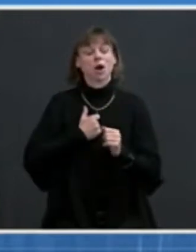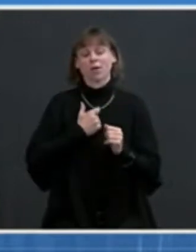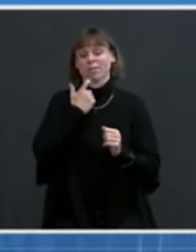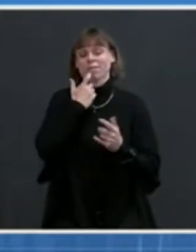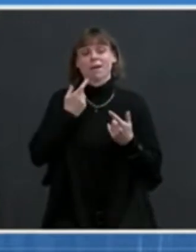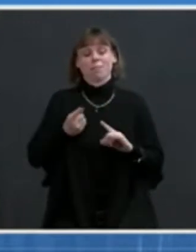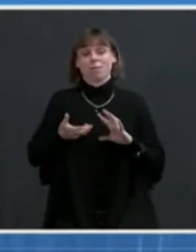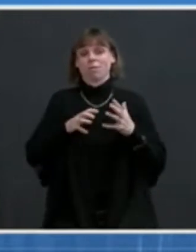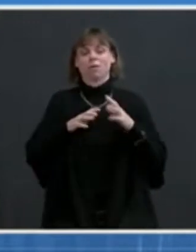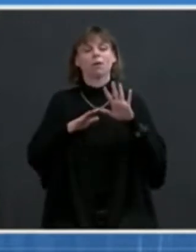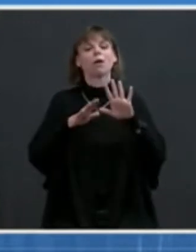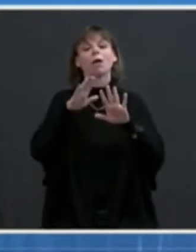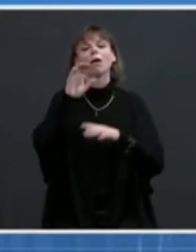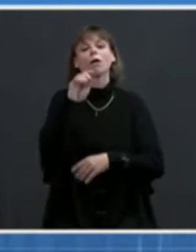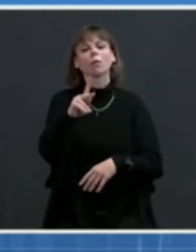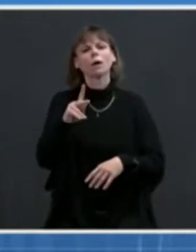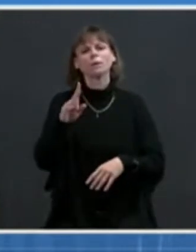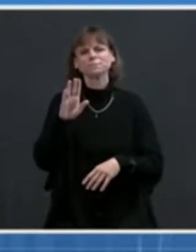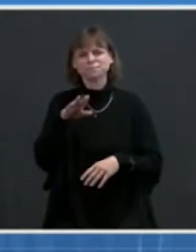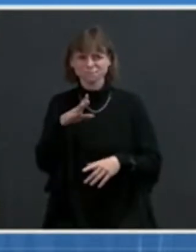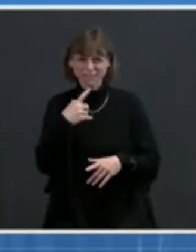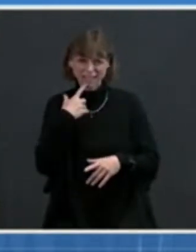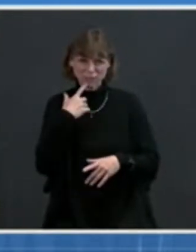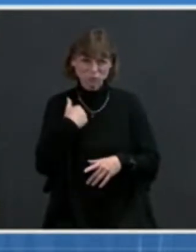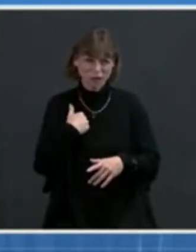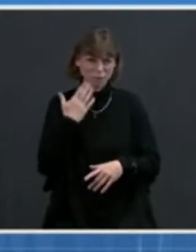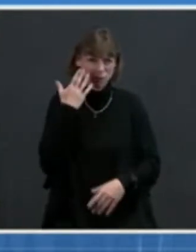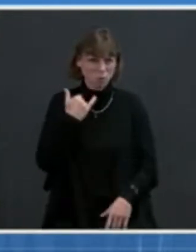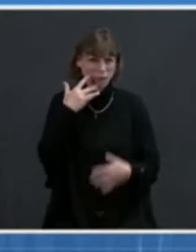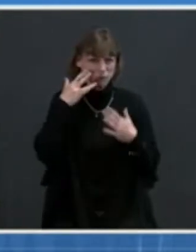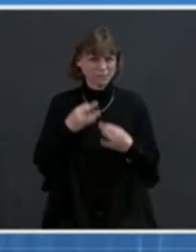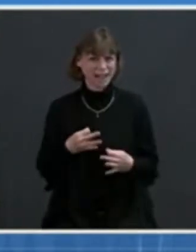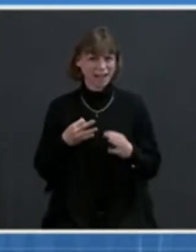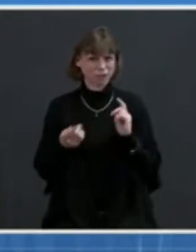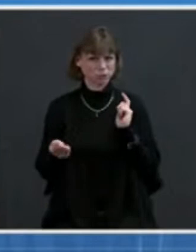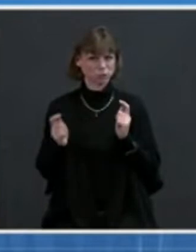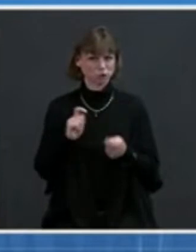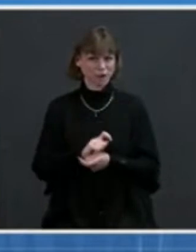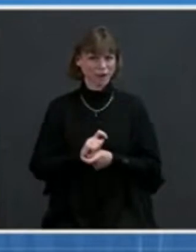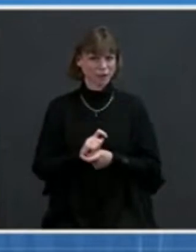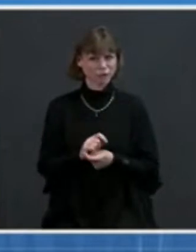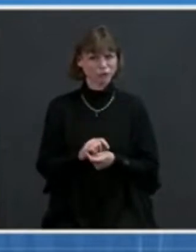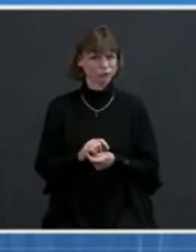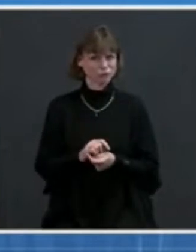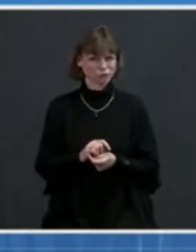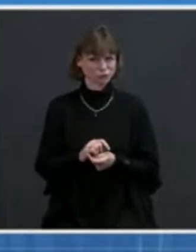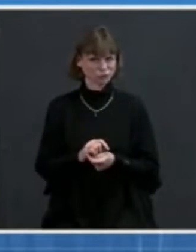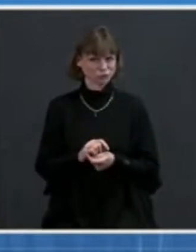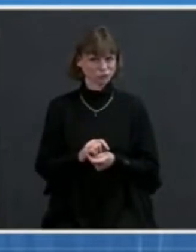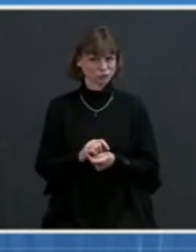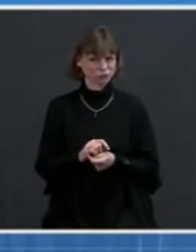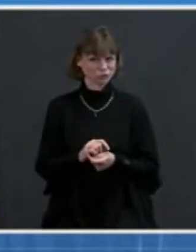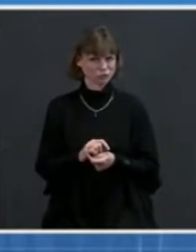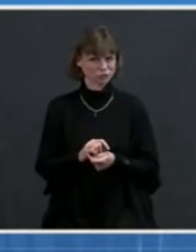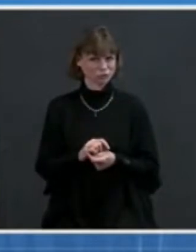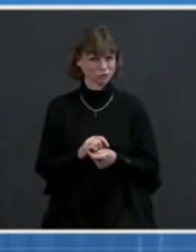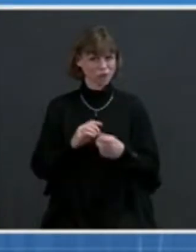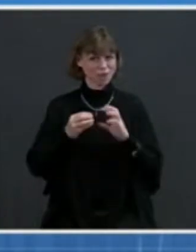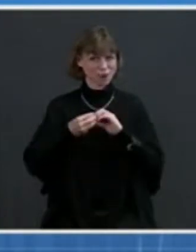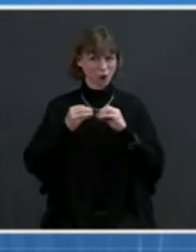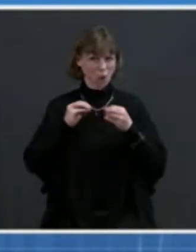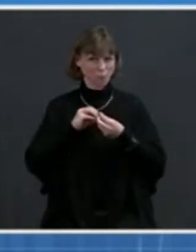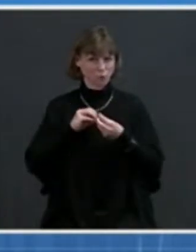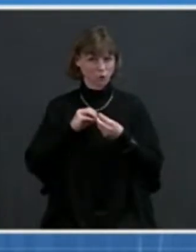Can you tell me why you decided to change the change the reimbursement number for